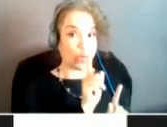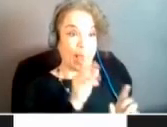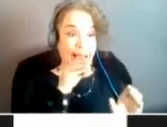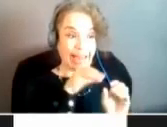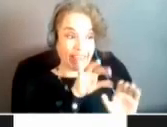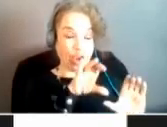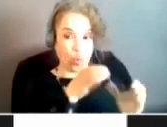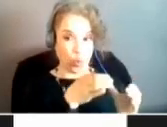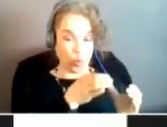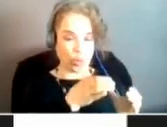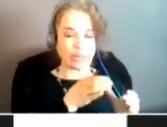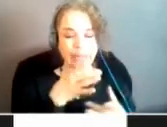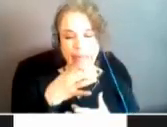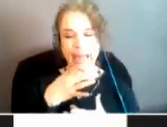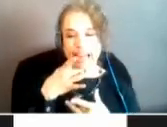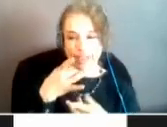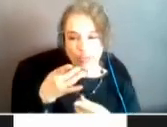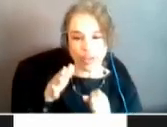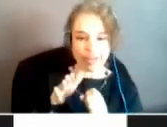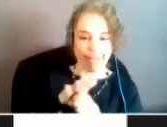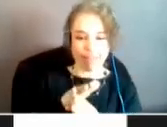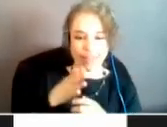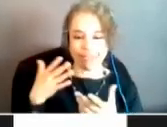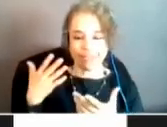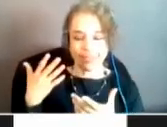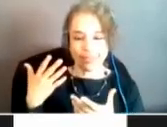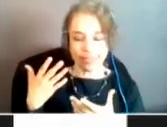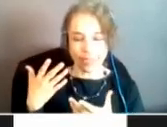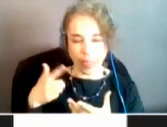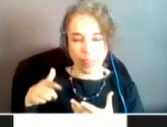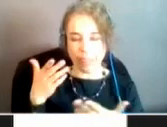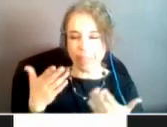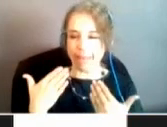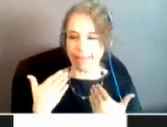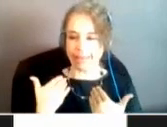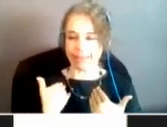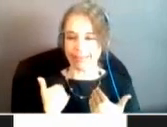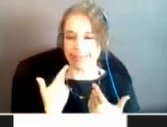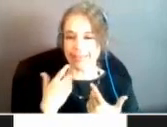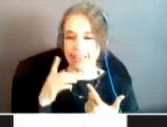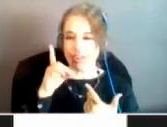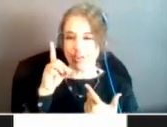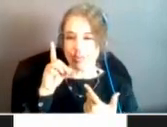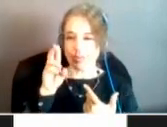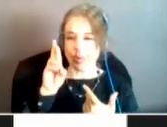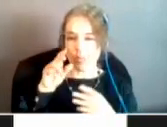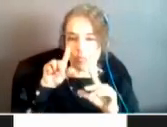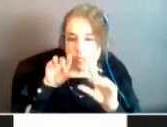in that group. And interestingly enough, they might be in that, drop into that group